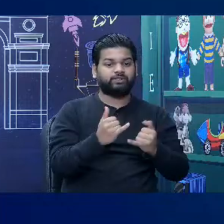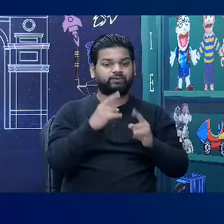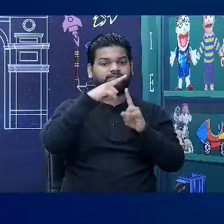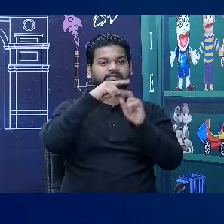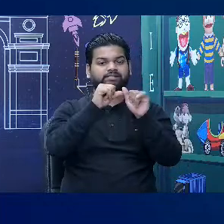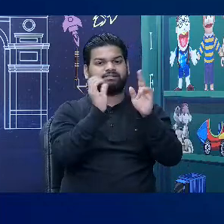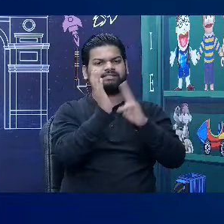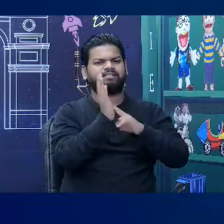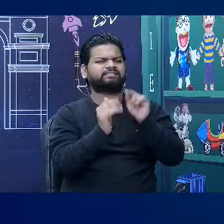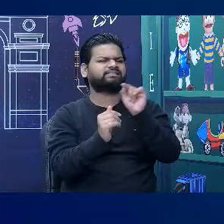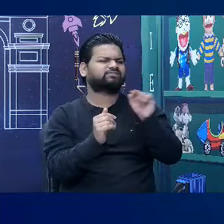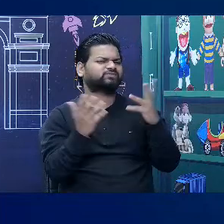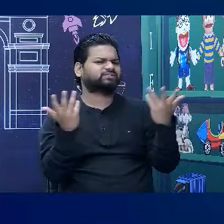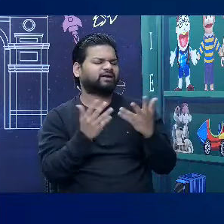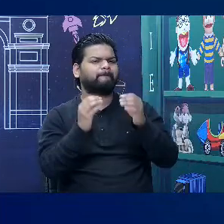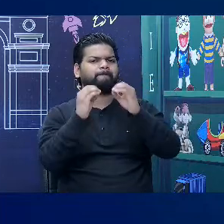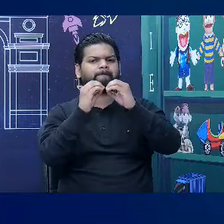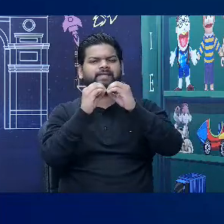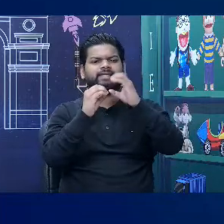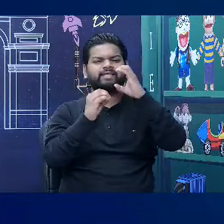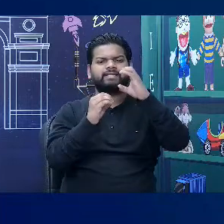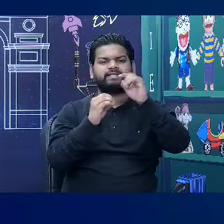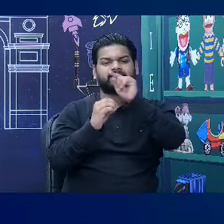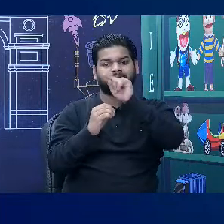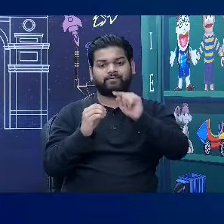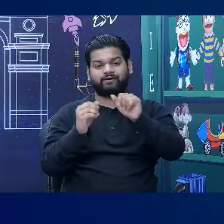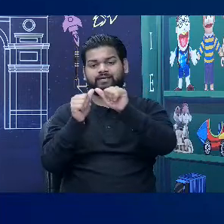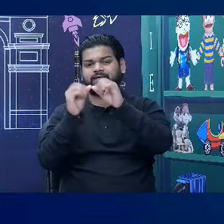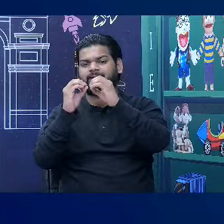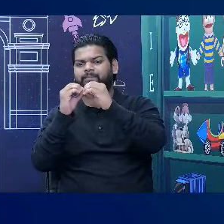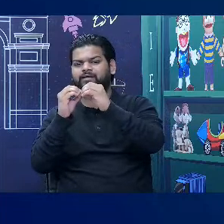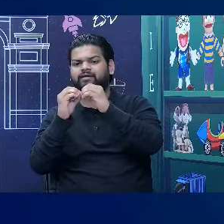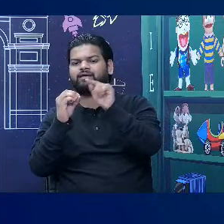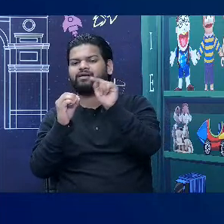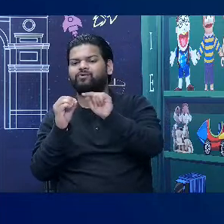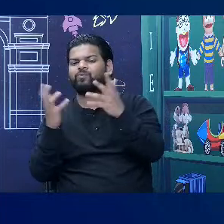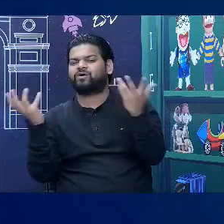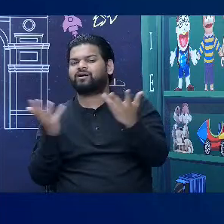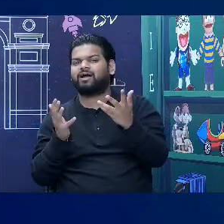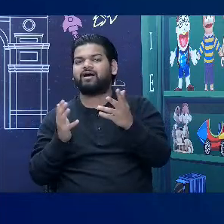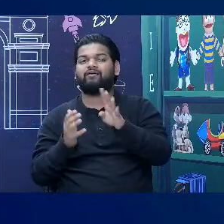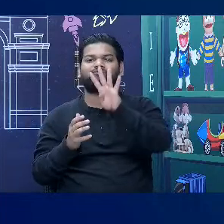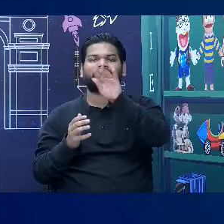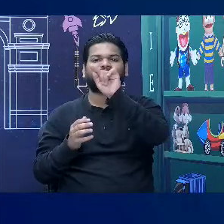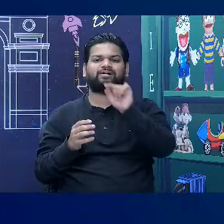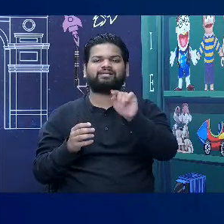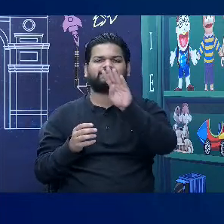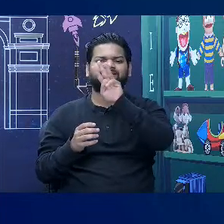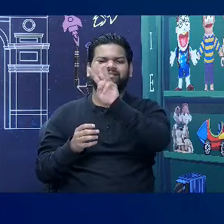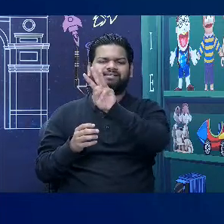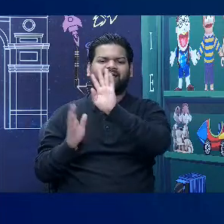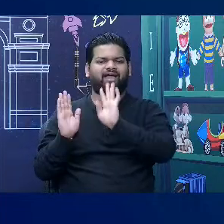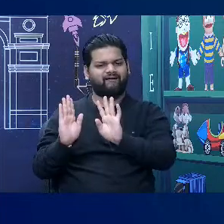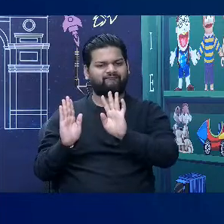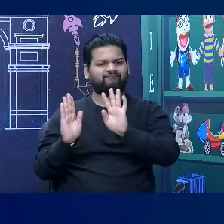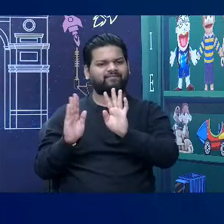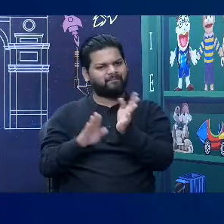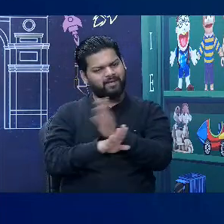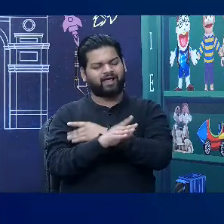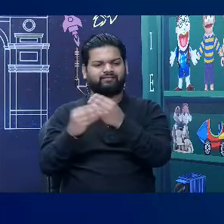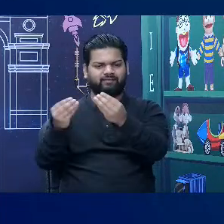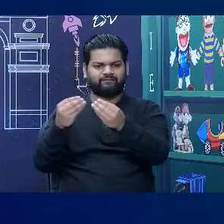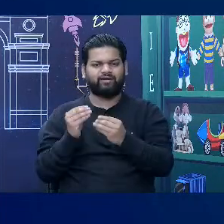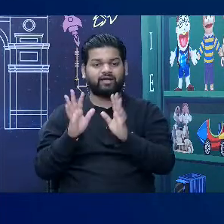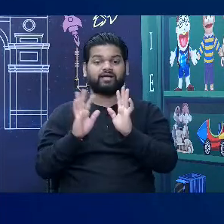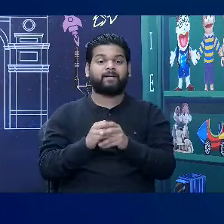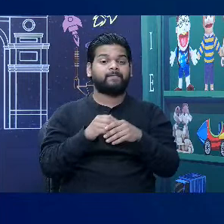is this? Square of hypotenuse is equal to sum of squares of other two sides. So AC square is equal to AB square plus BC